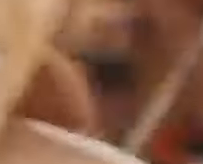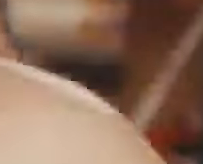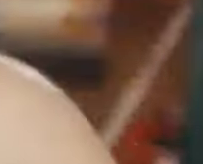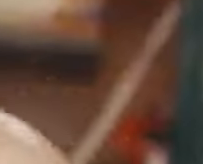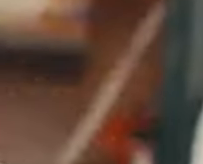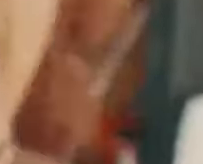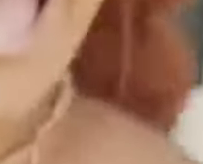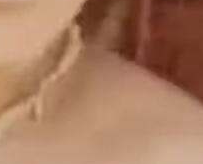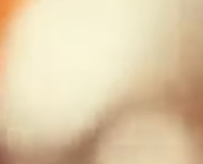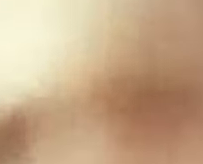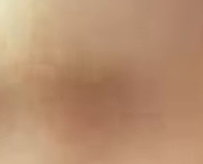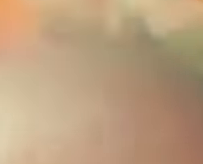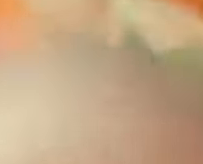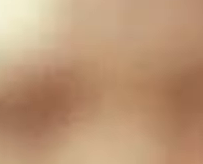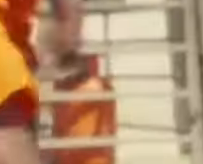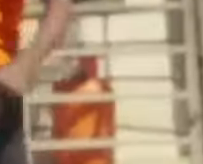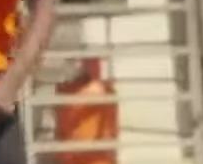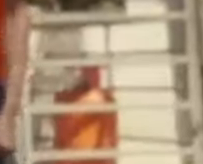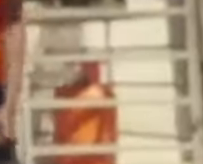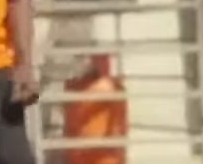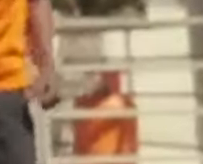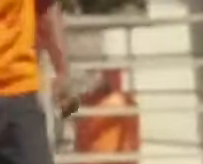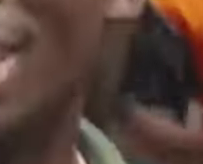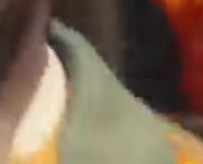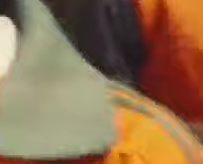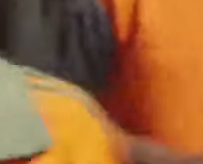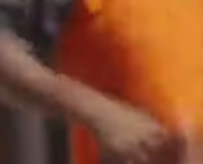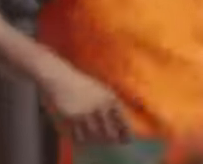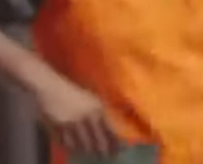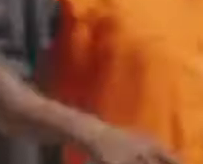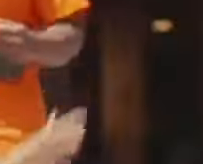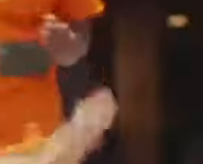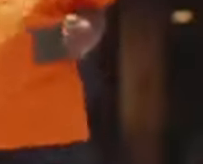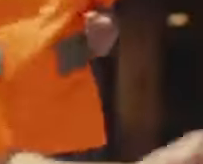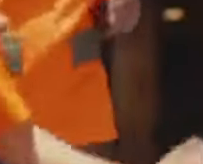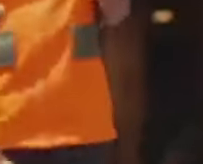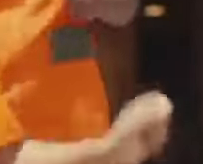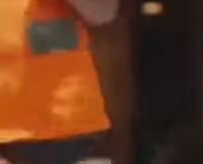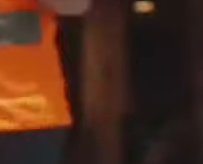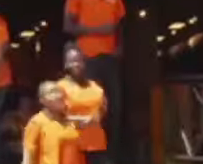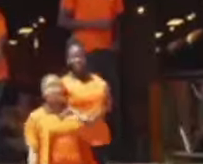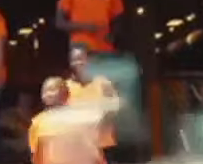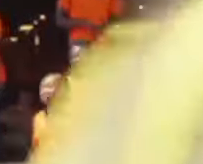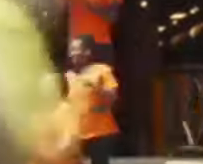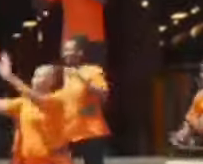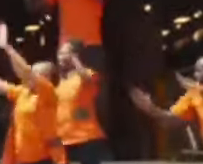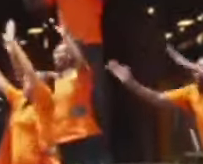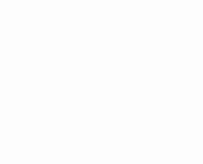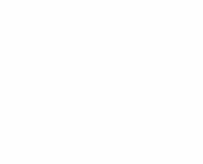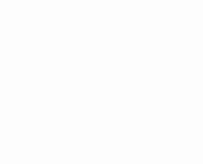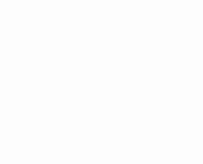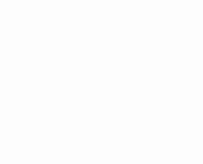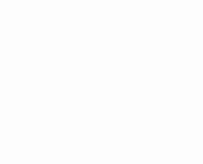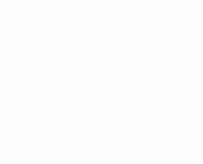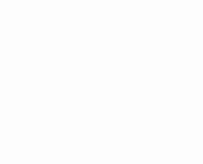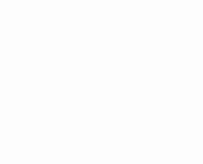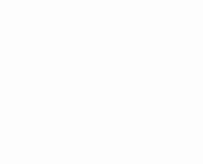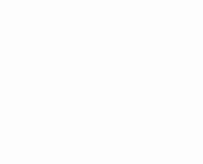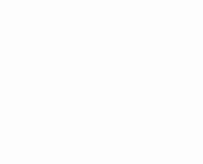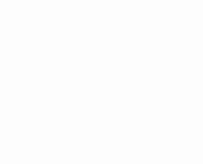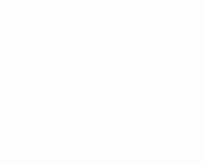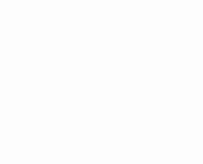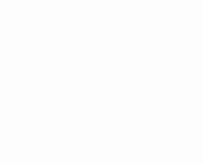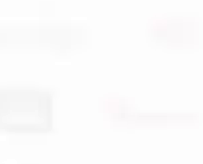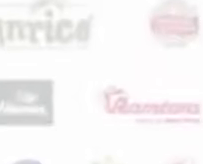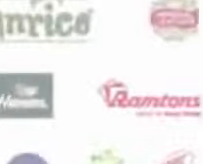ni kwetu, Limuru ni kwetu, Ruaraka ni kwetu, Naivas Naivas saves you money. Hii is